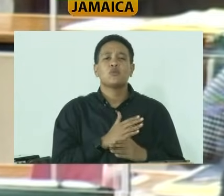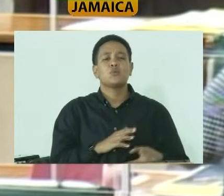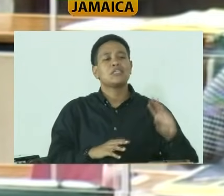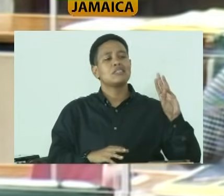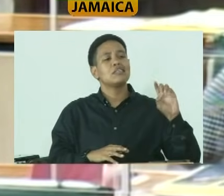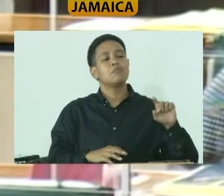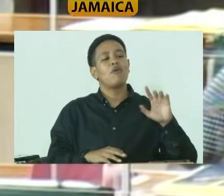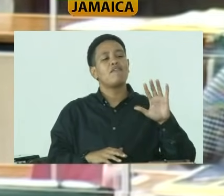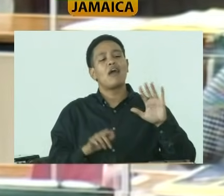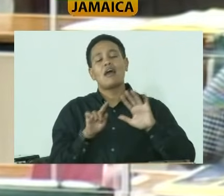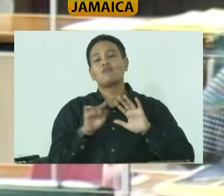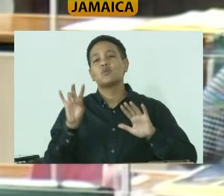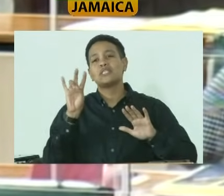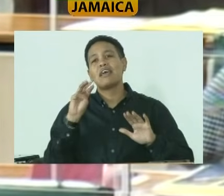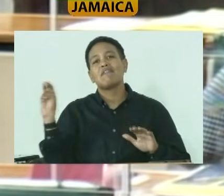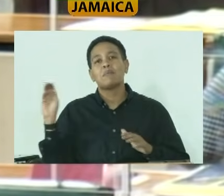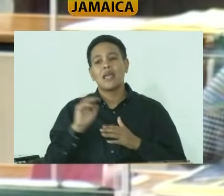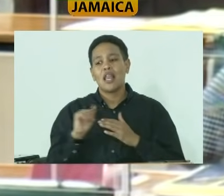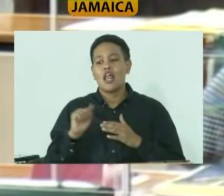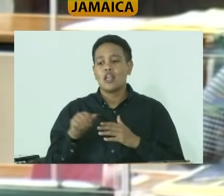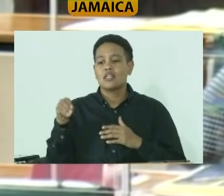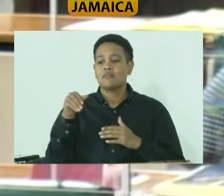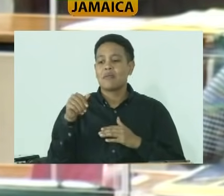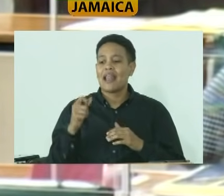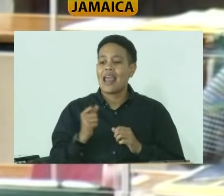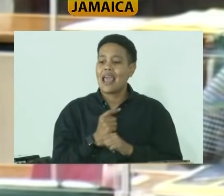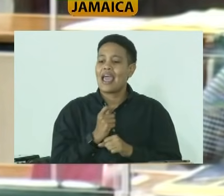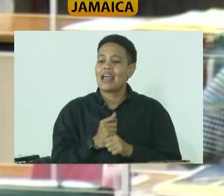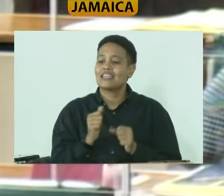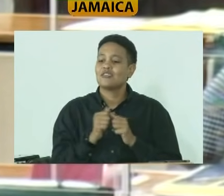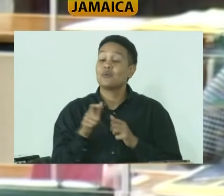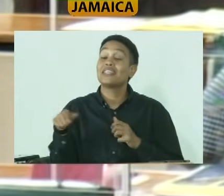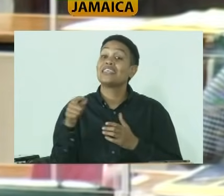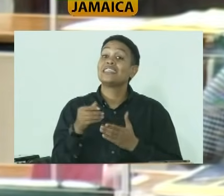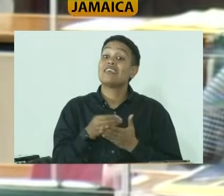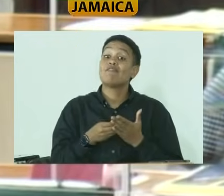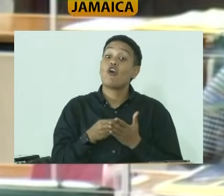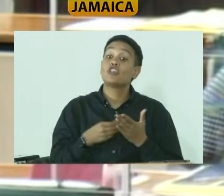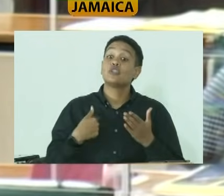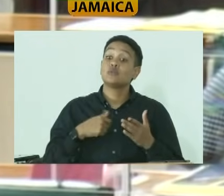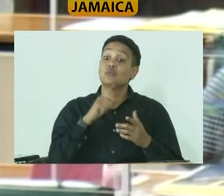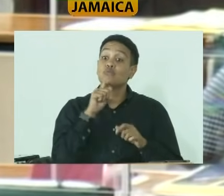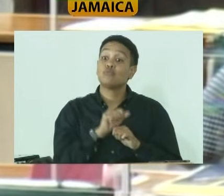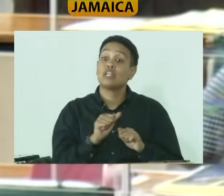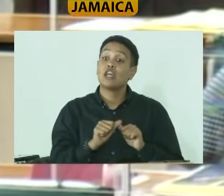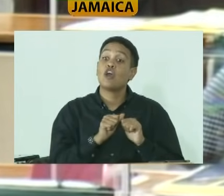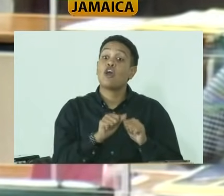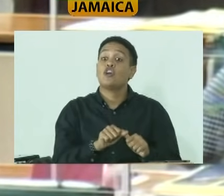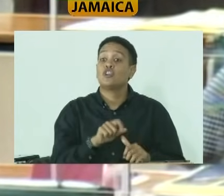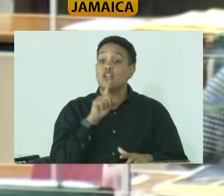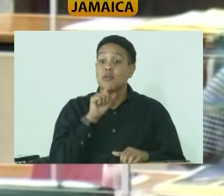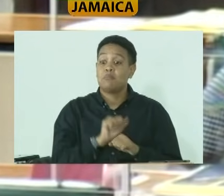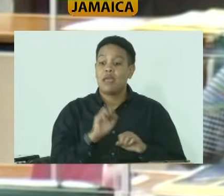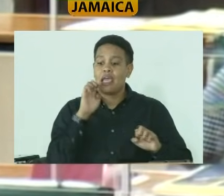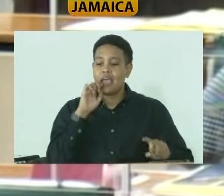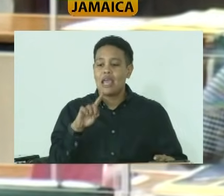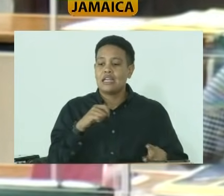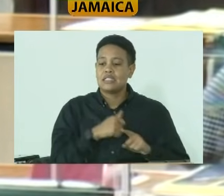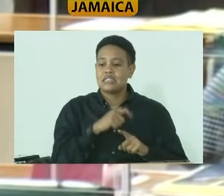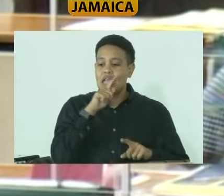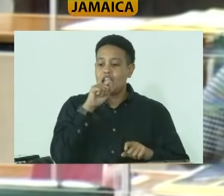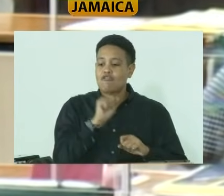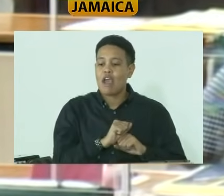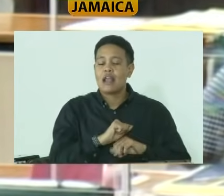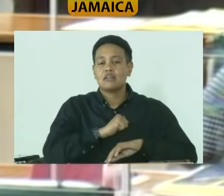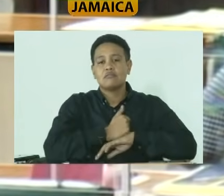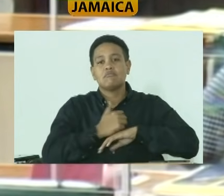$6.5 and $7 million, and it is these funds that we continue to make education a reality